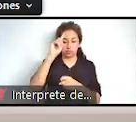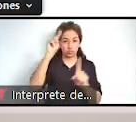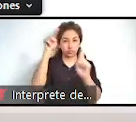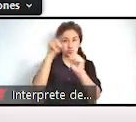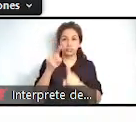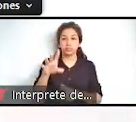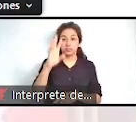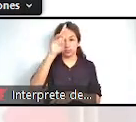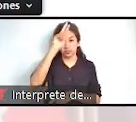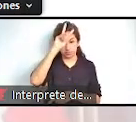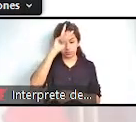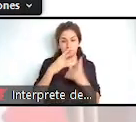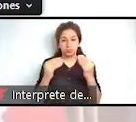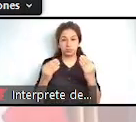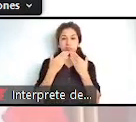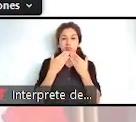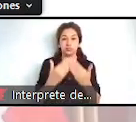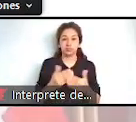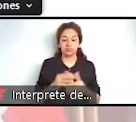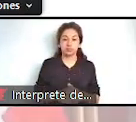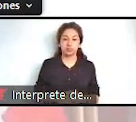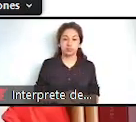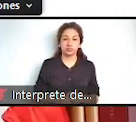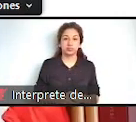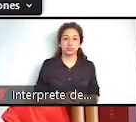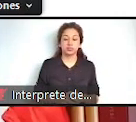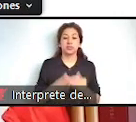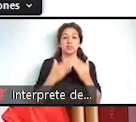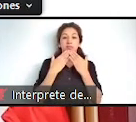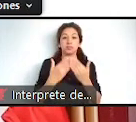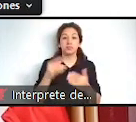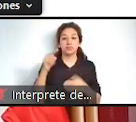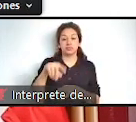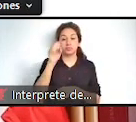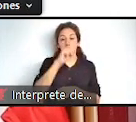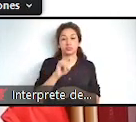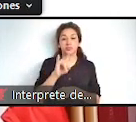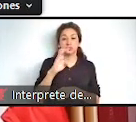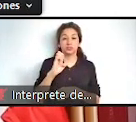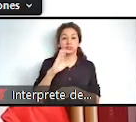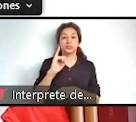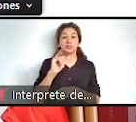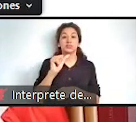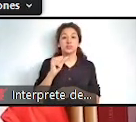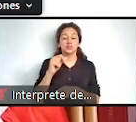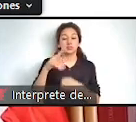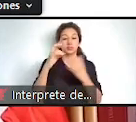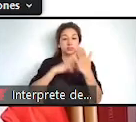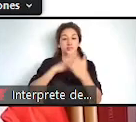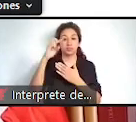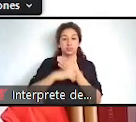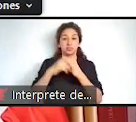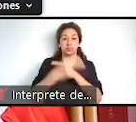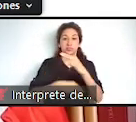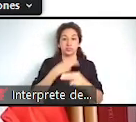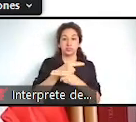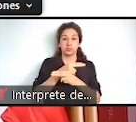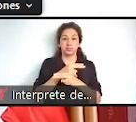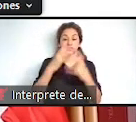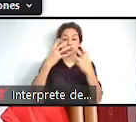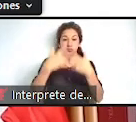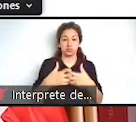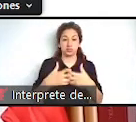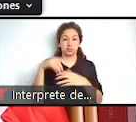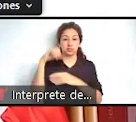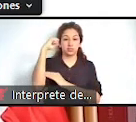this for this successful continuing of peru thank you good luck it's a great pleasure for switzerland that the national action plan for